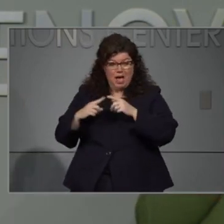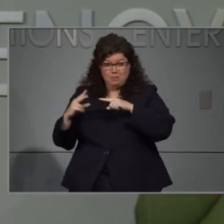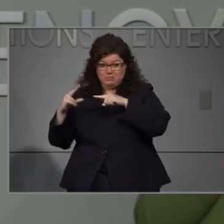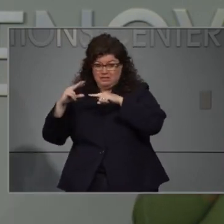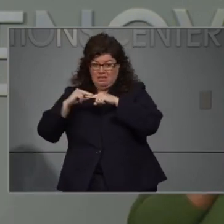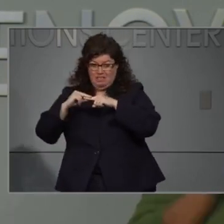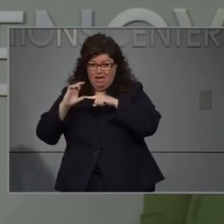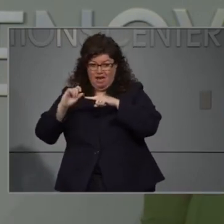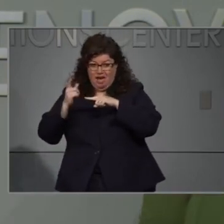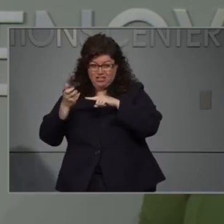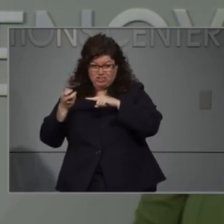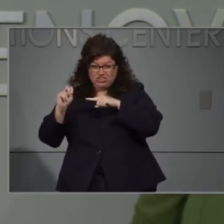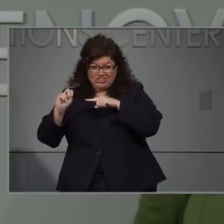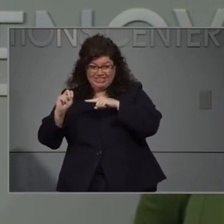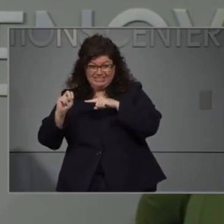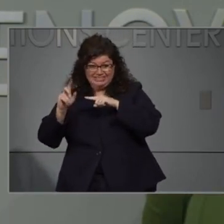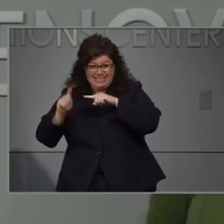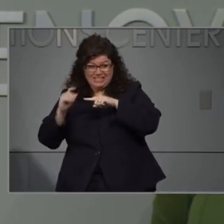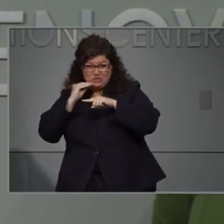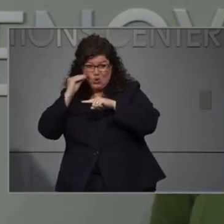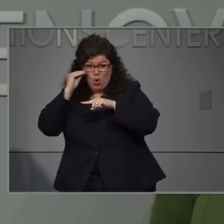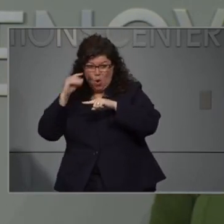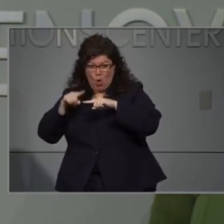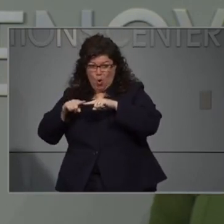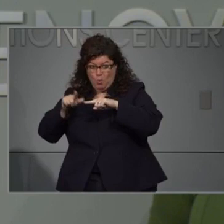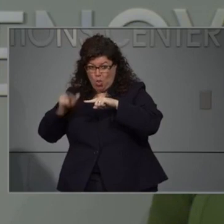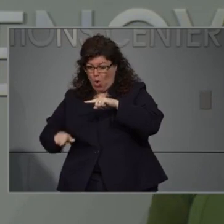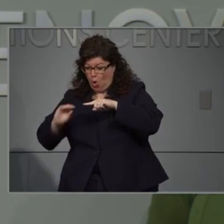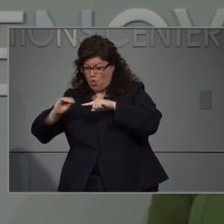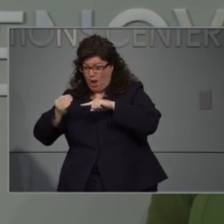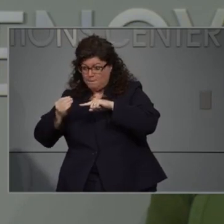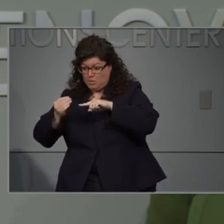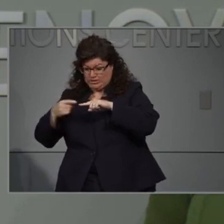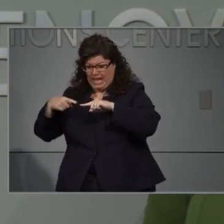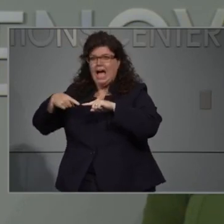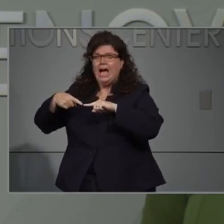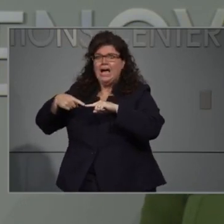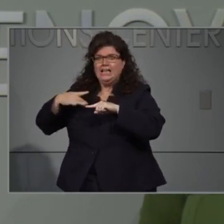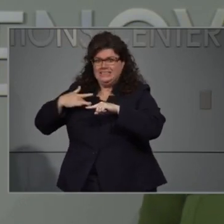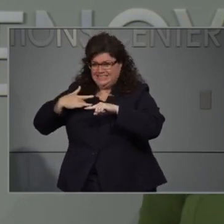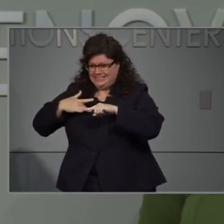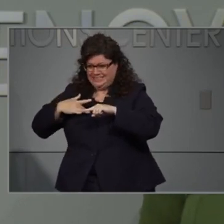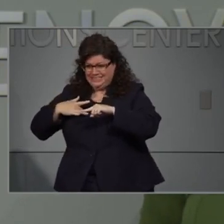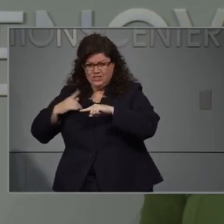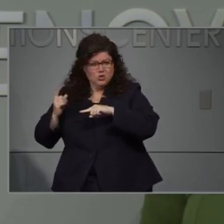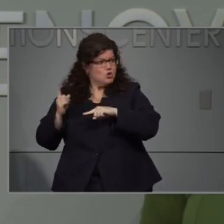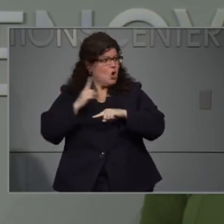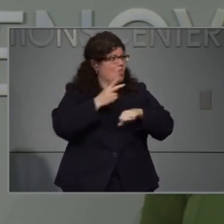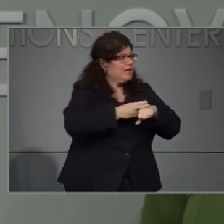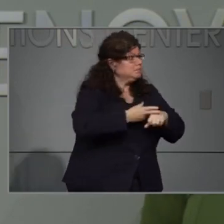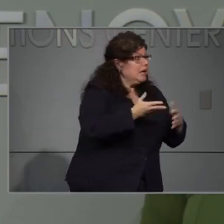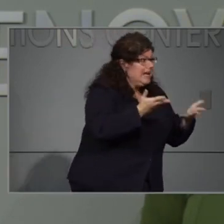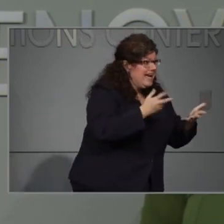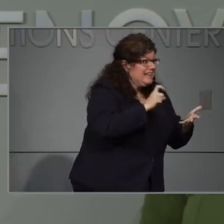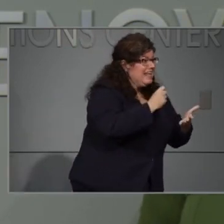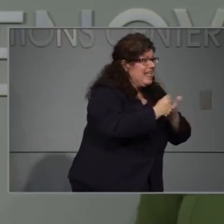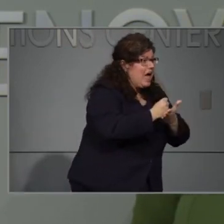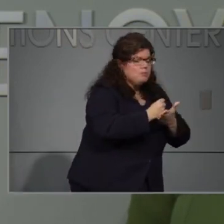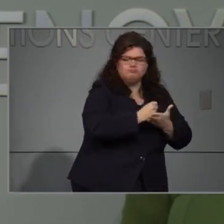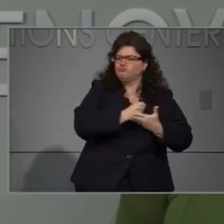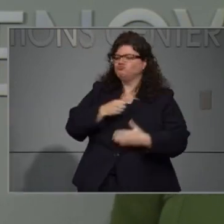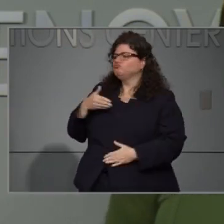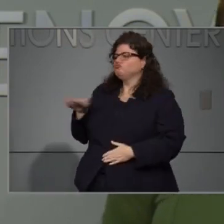and told that, well, they weren't sick enough to stay home when they were definitely sick enough. So we really are trying to